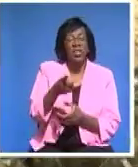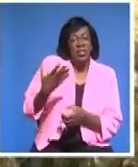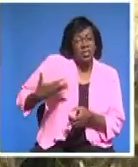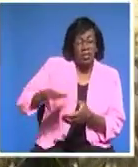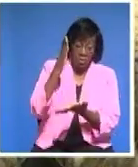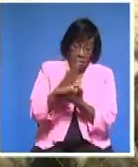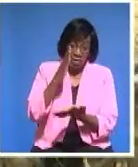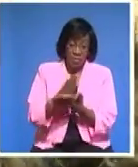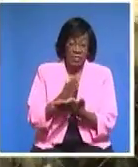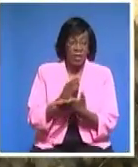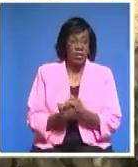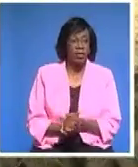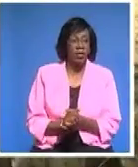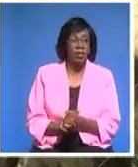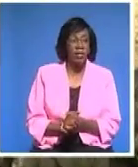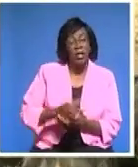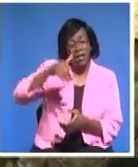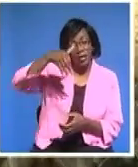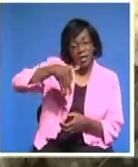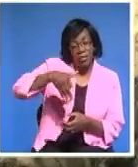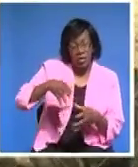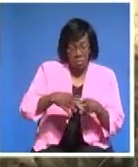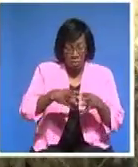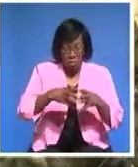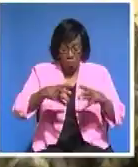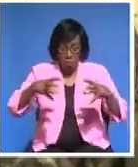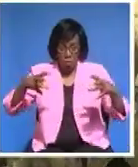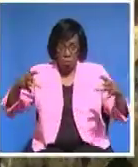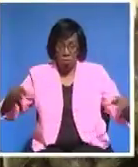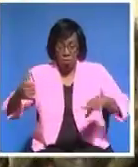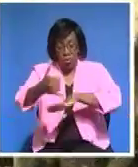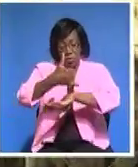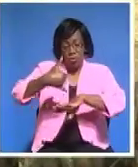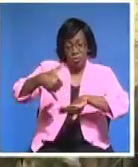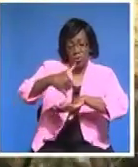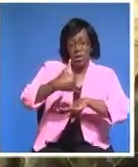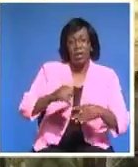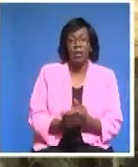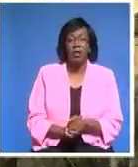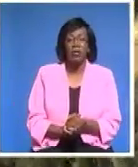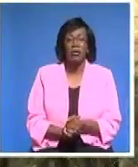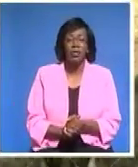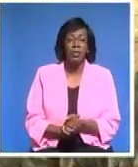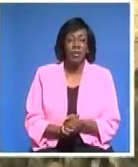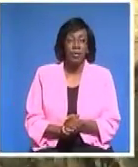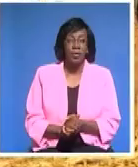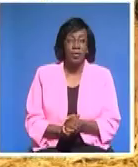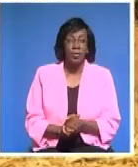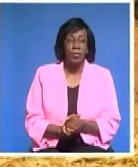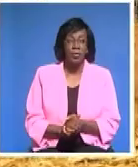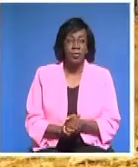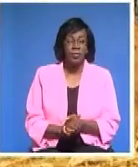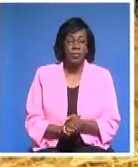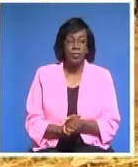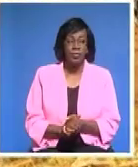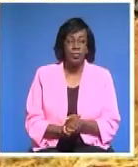given the country's vast land scale, that can serve as natural and ideal habitat for these dogs.